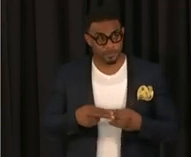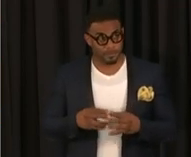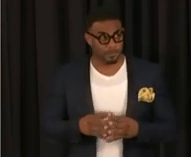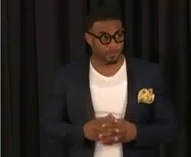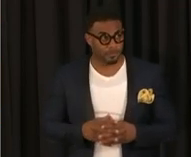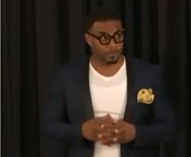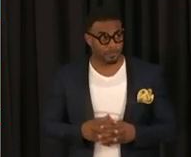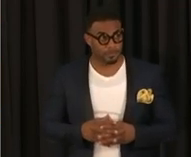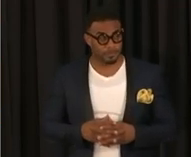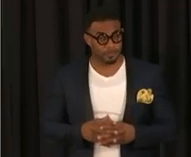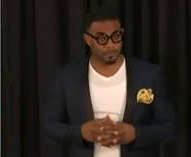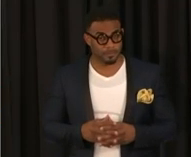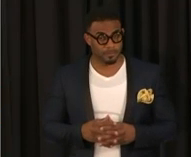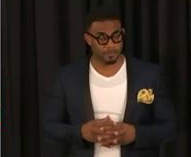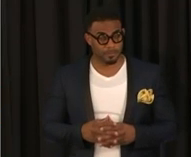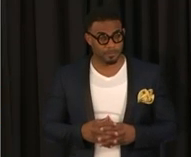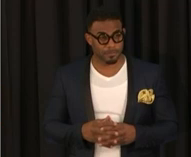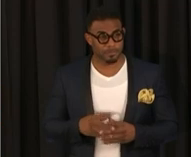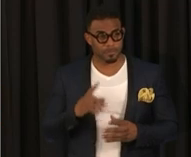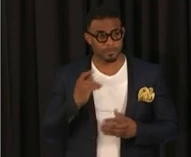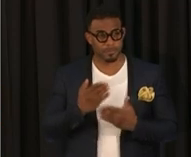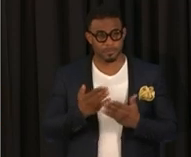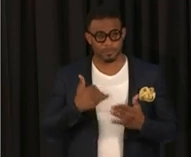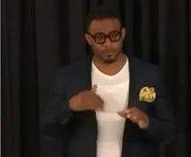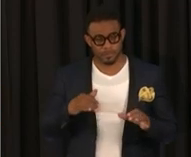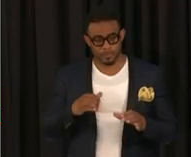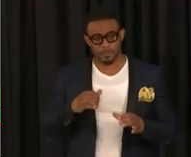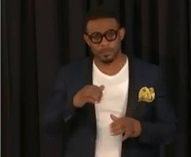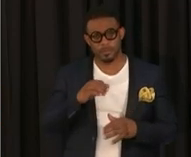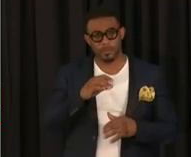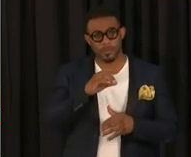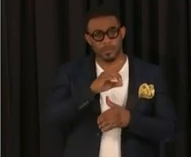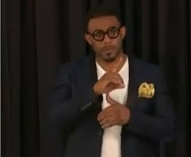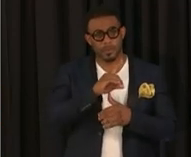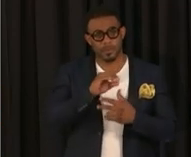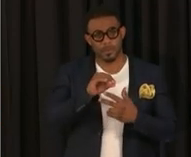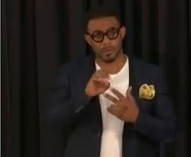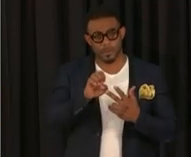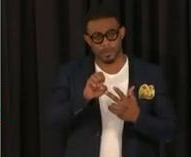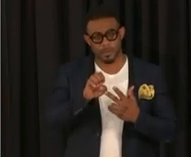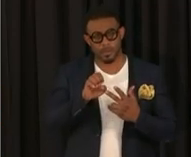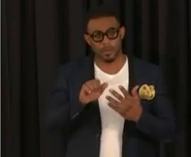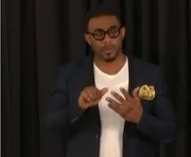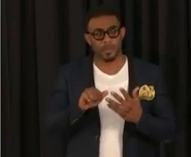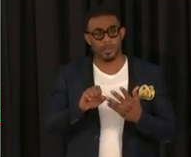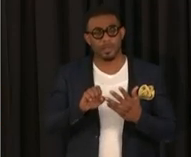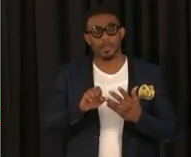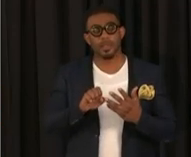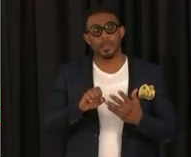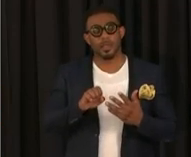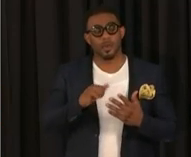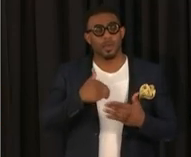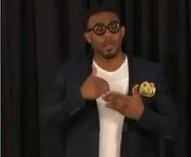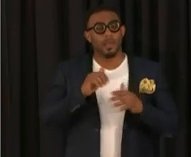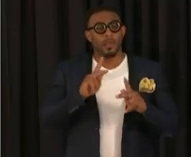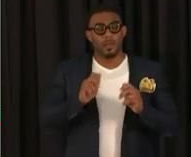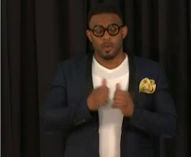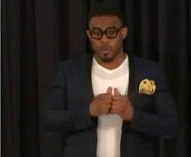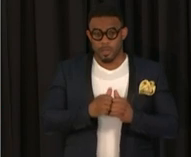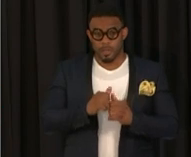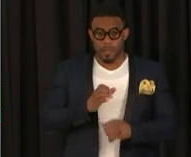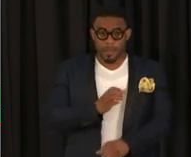slide. And so one of the things that we do at Department of Energy and Environment is we help people